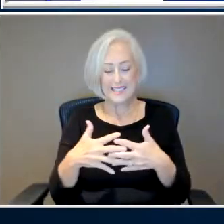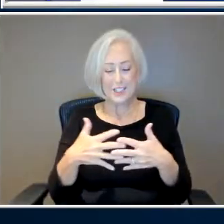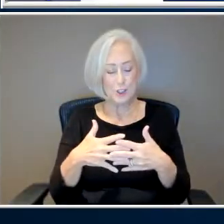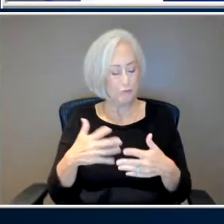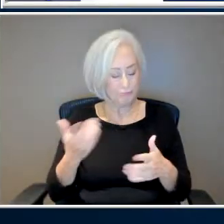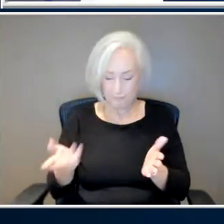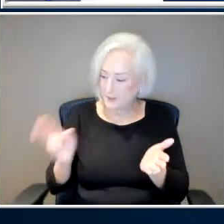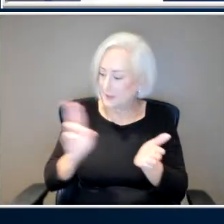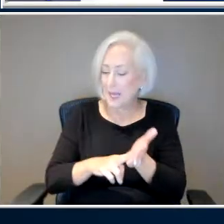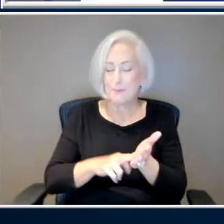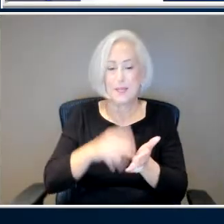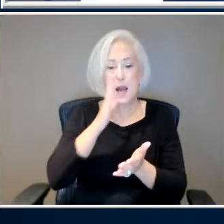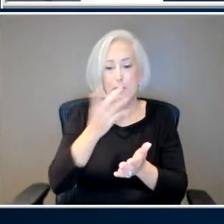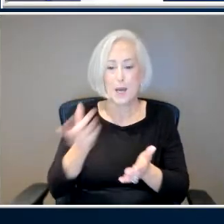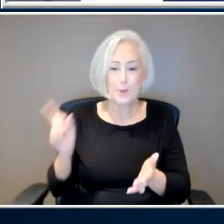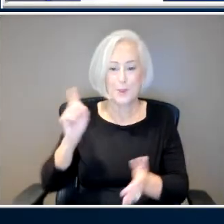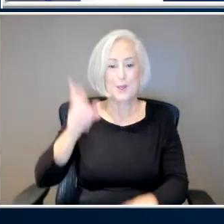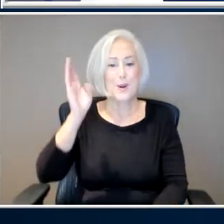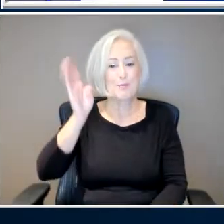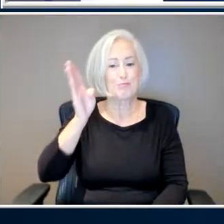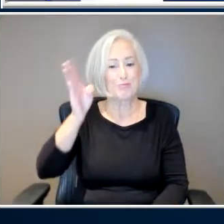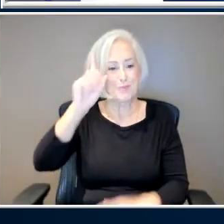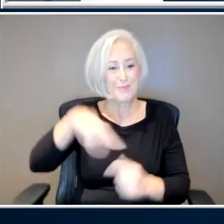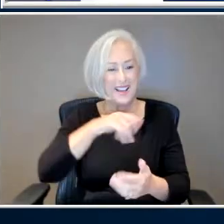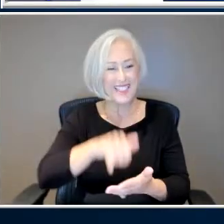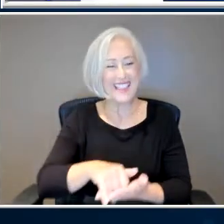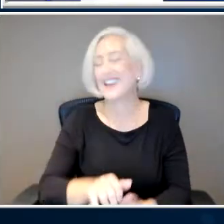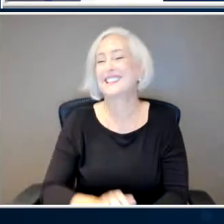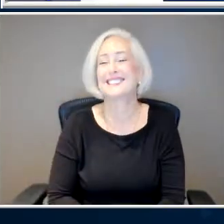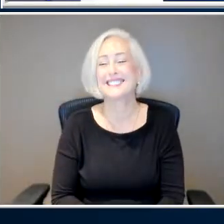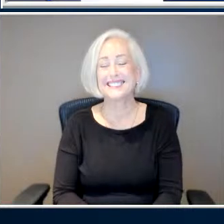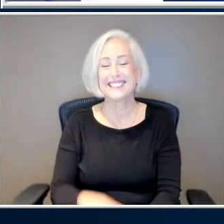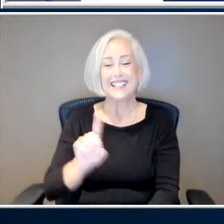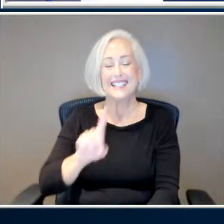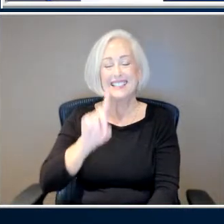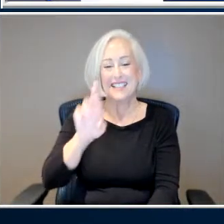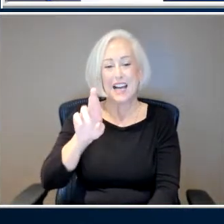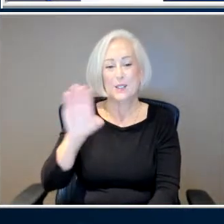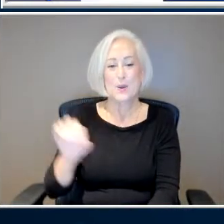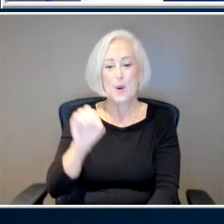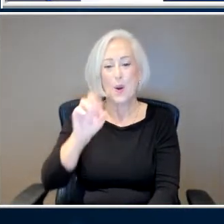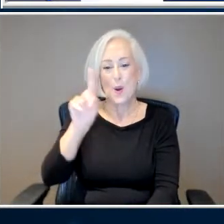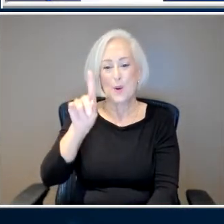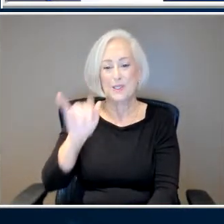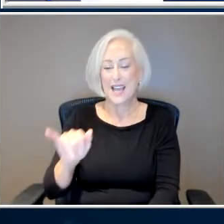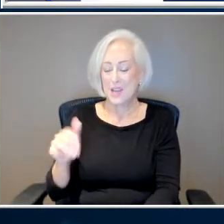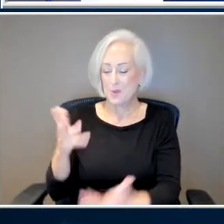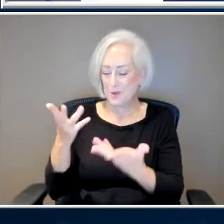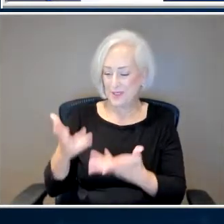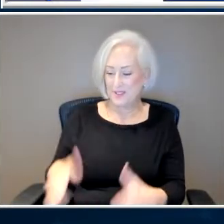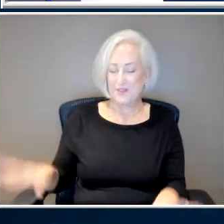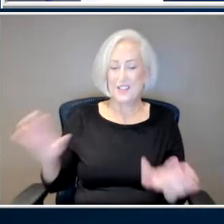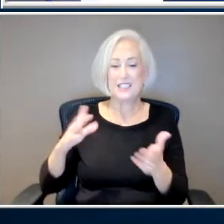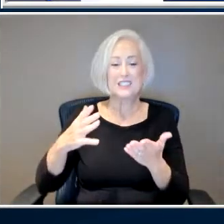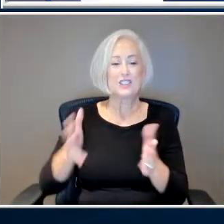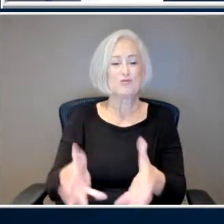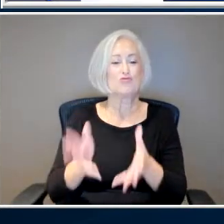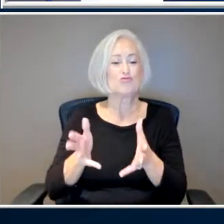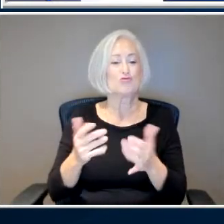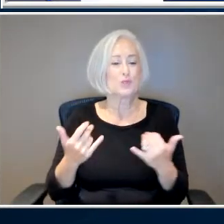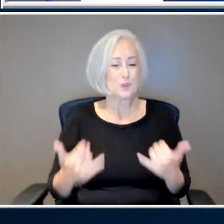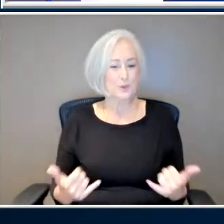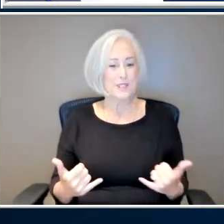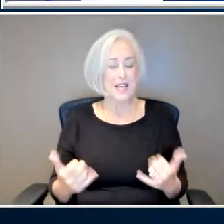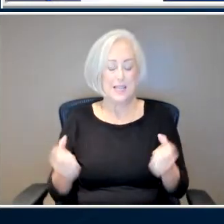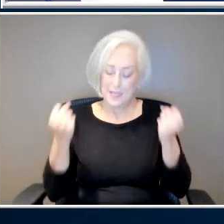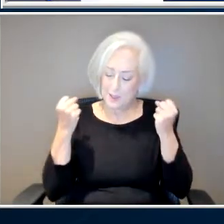I think they're probably going to take you up on that. Dr. O'Day, as we wrap up this discussion, there's so many things to